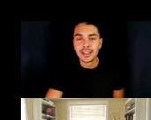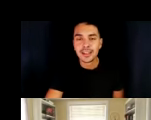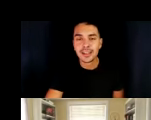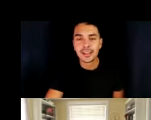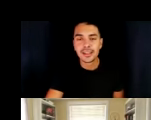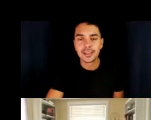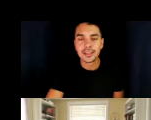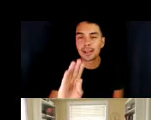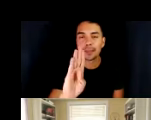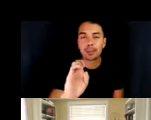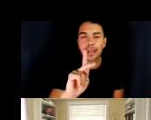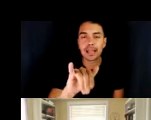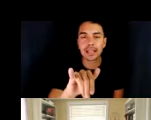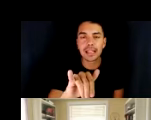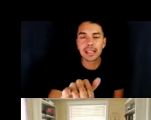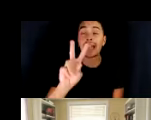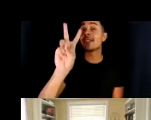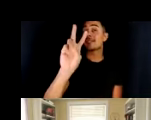Becky. Velma